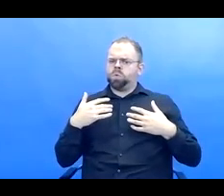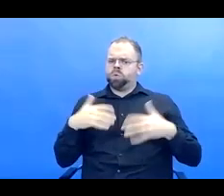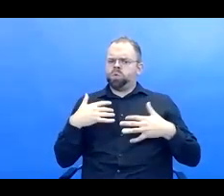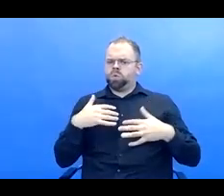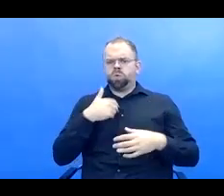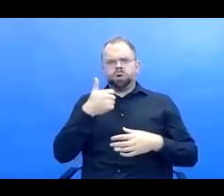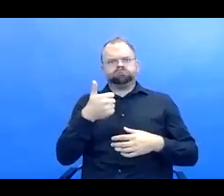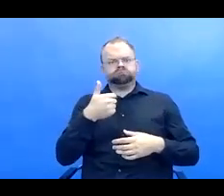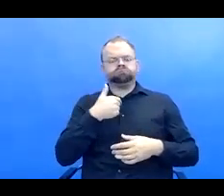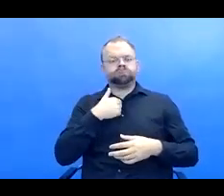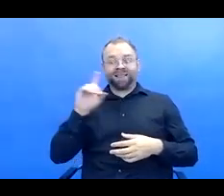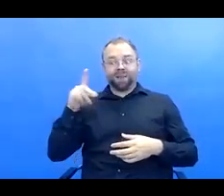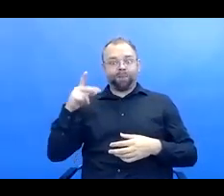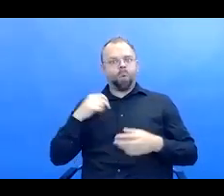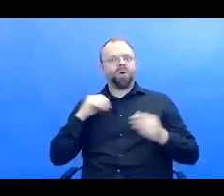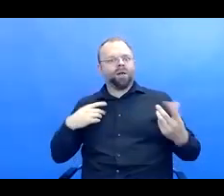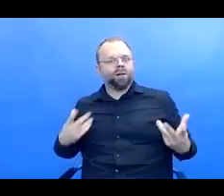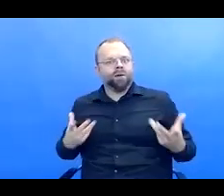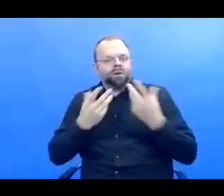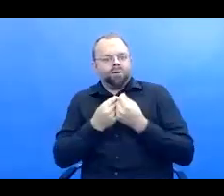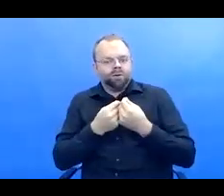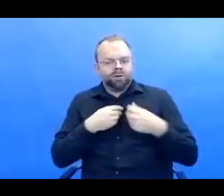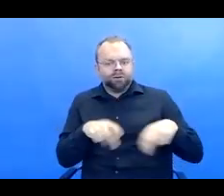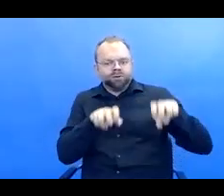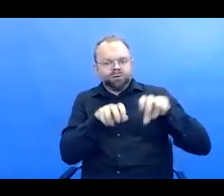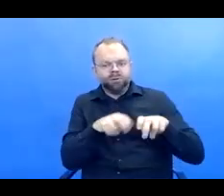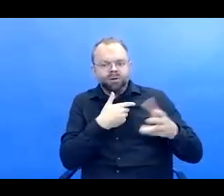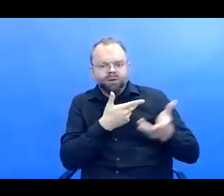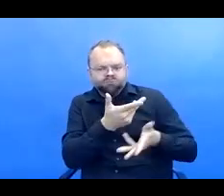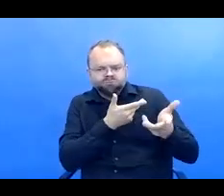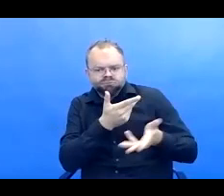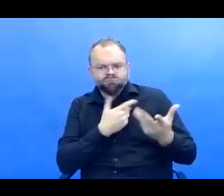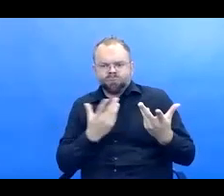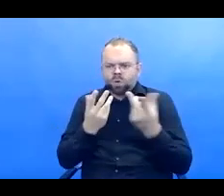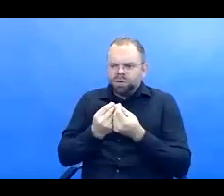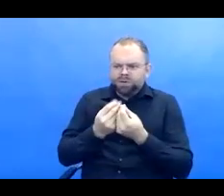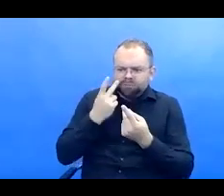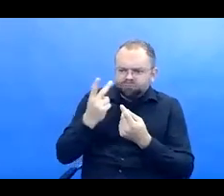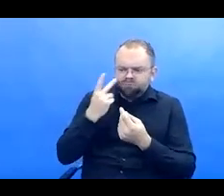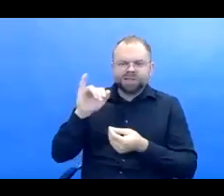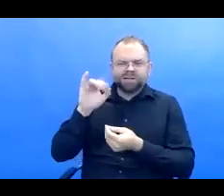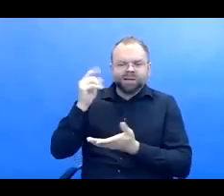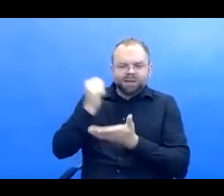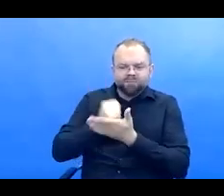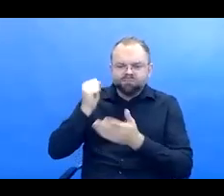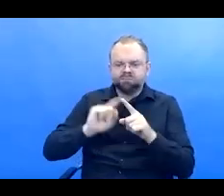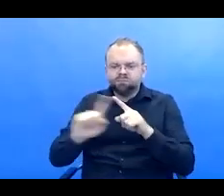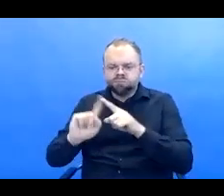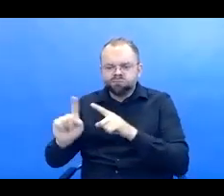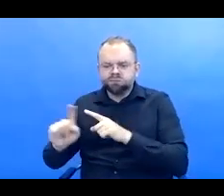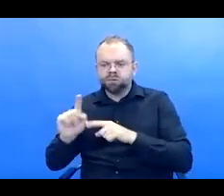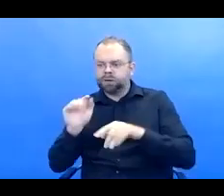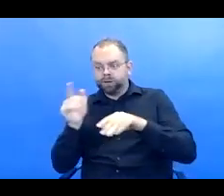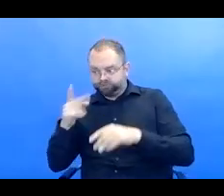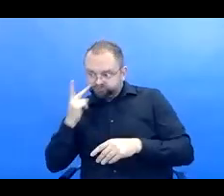National Safety Net program, which is under the Social Protection Scheme, and the Integrated Population Registration Services